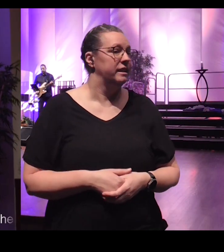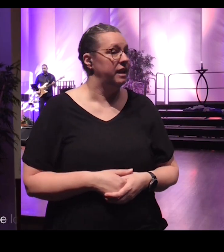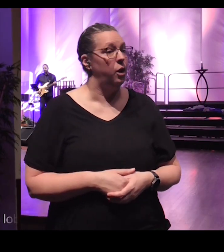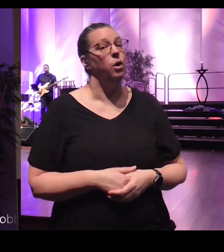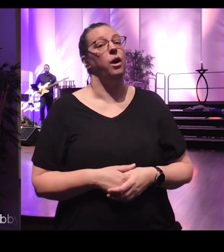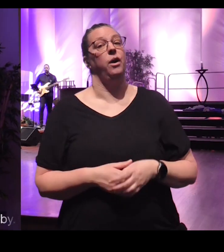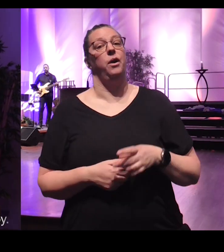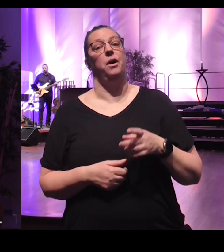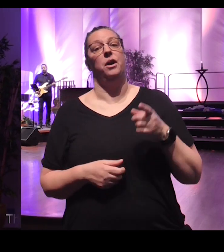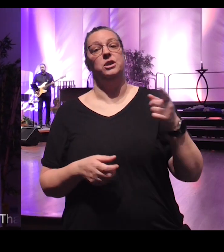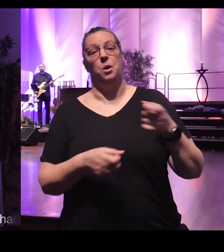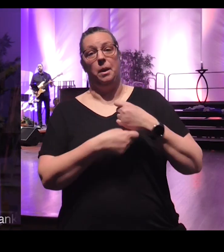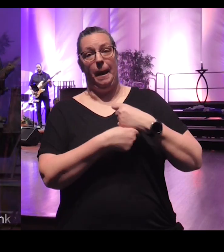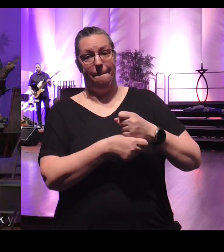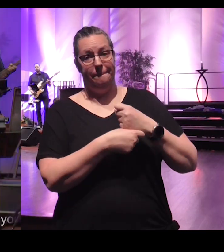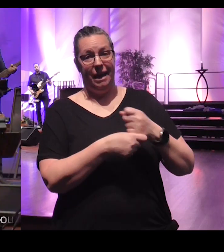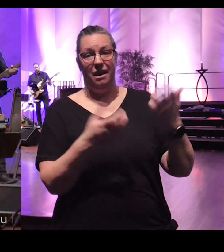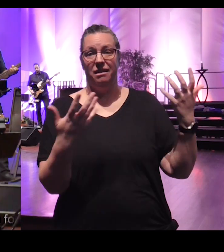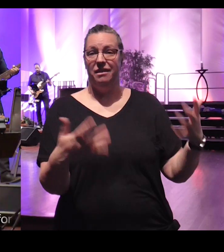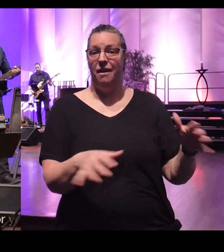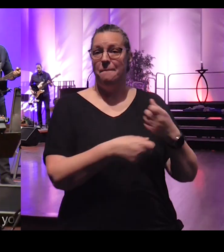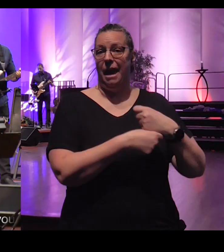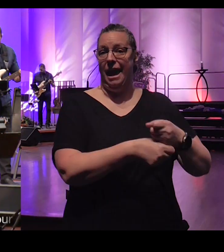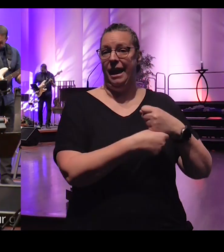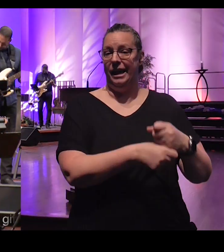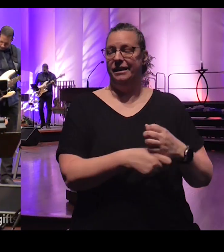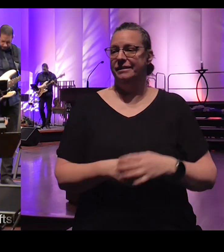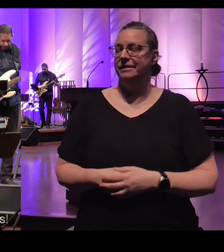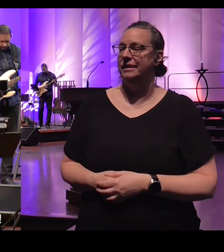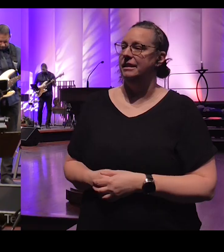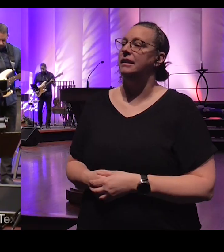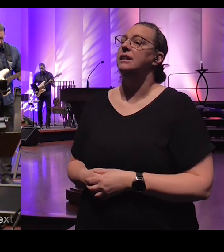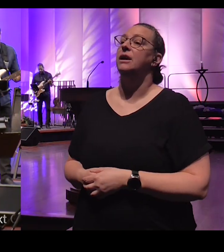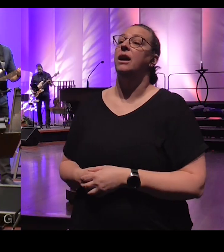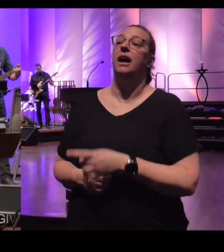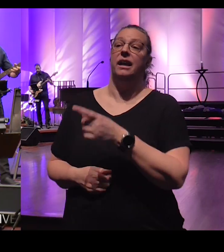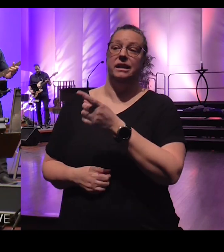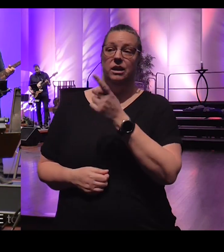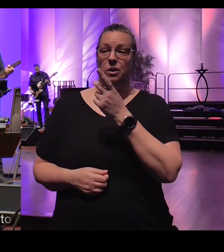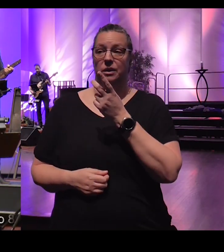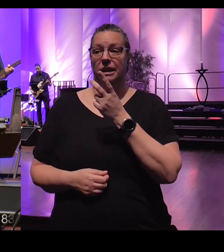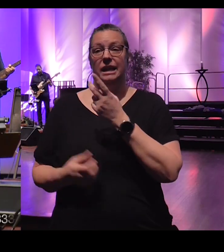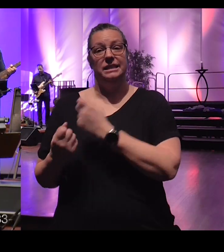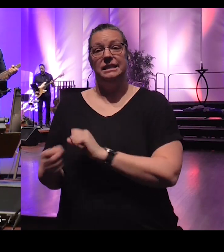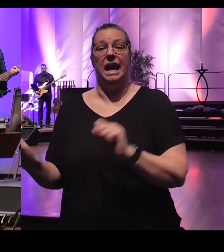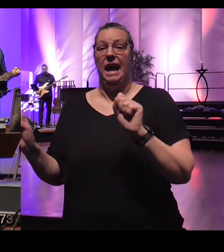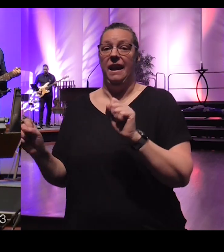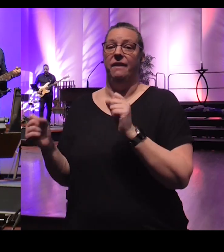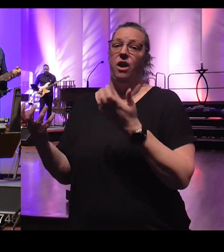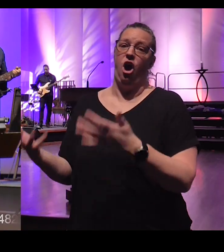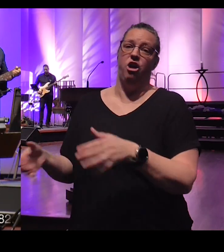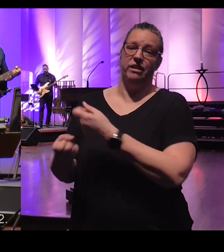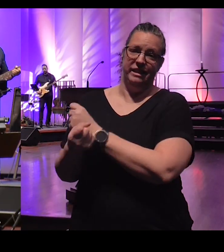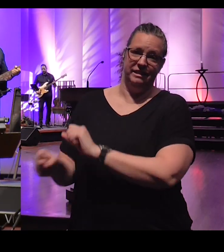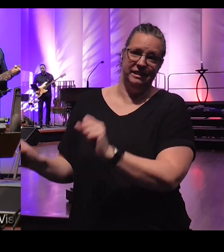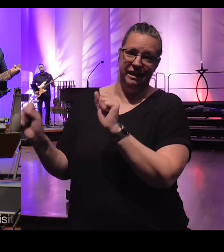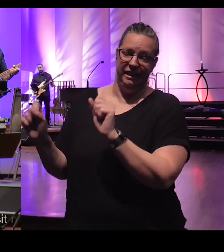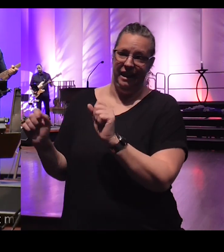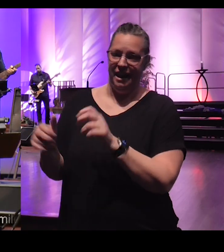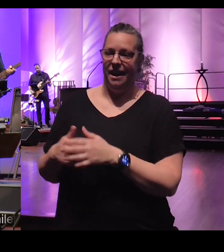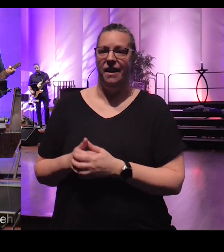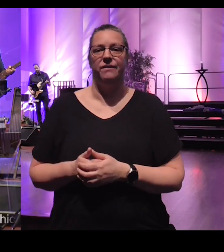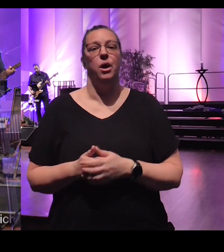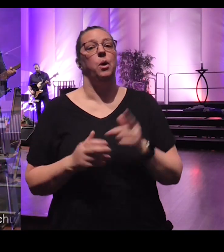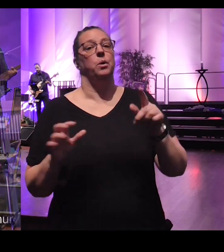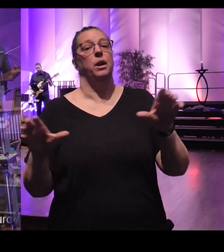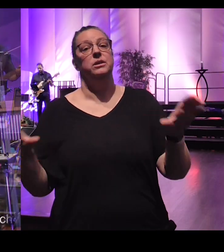Nothing you can make that can't be made. No one you can save that can't be saved. Nothing